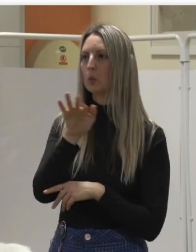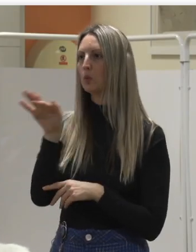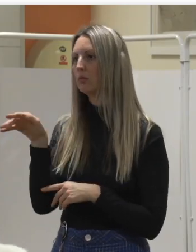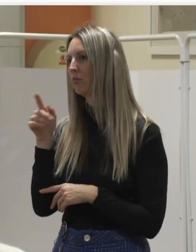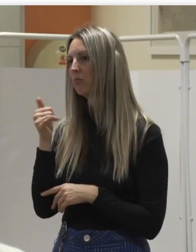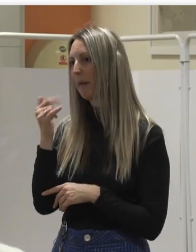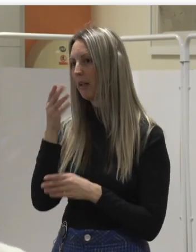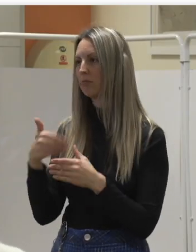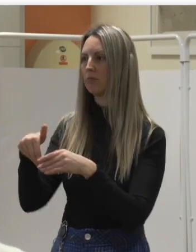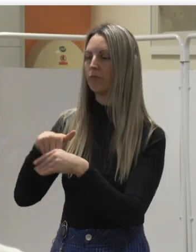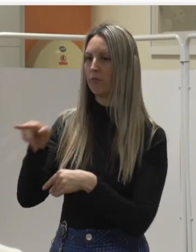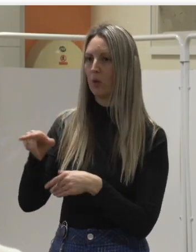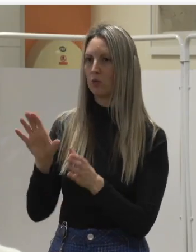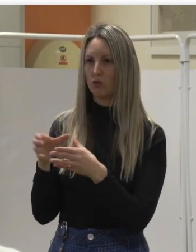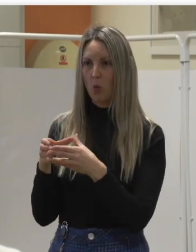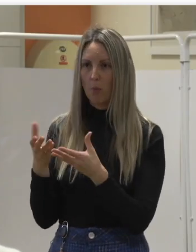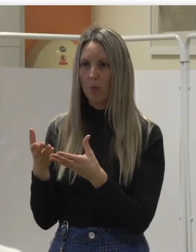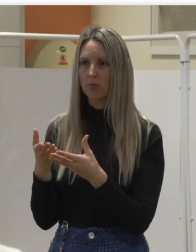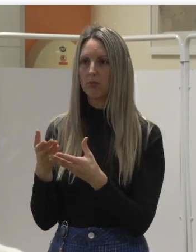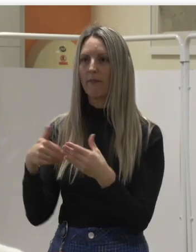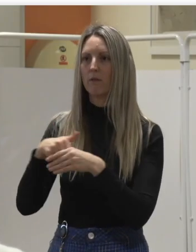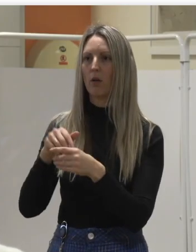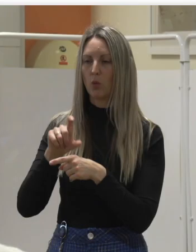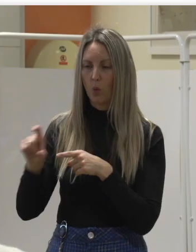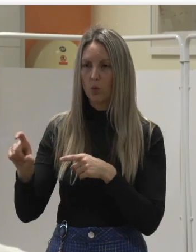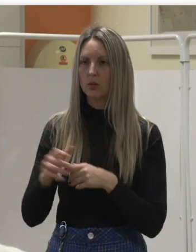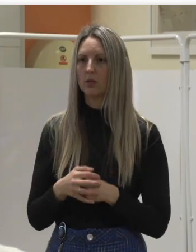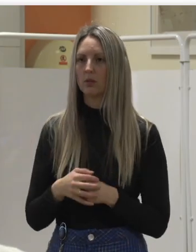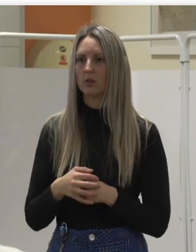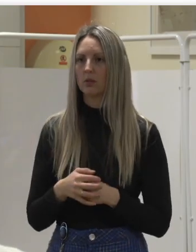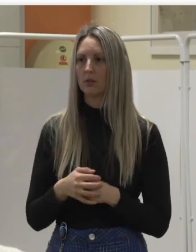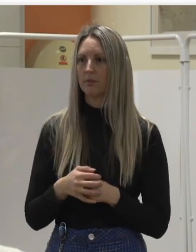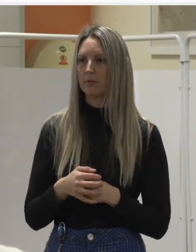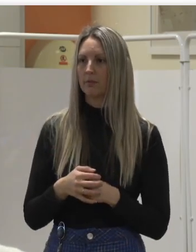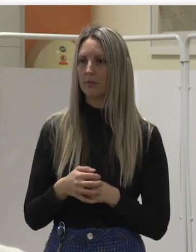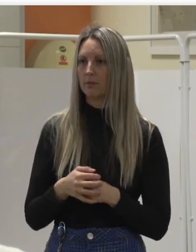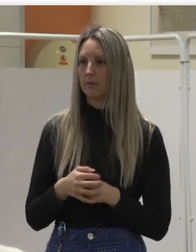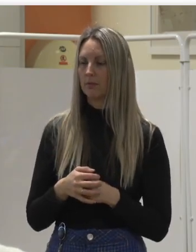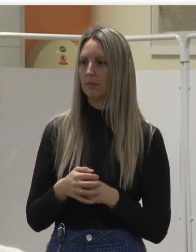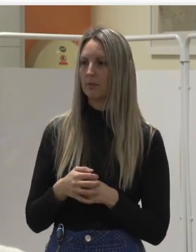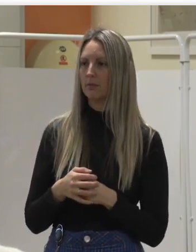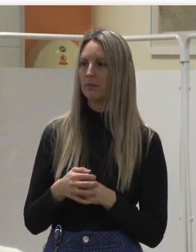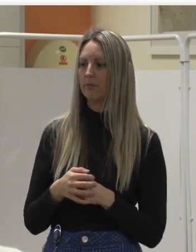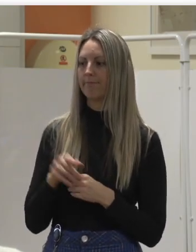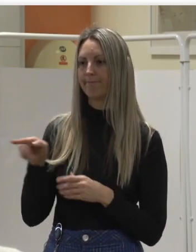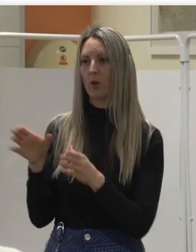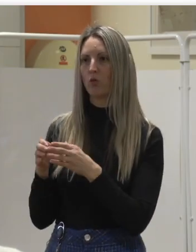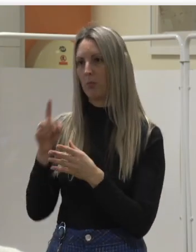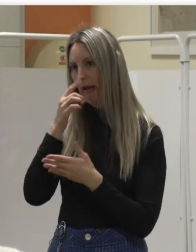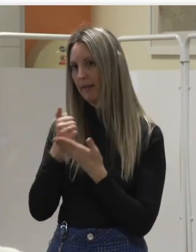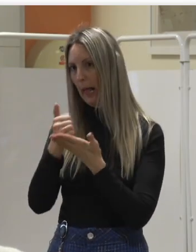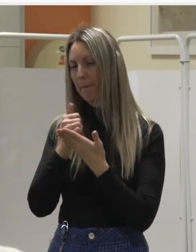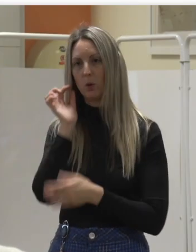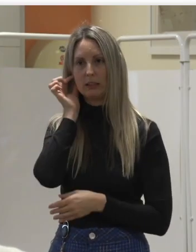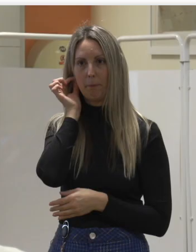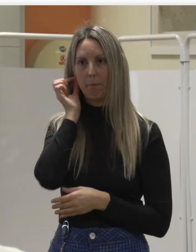patient groups which run the helpful training programs, because they can give you lots of tips how to manage your